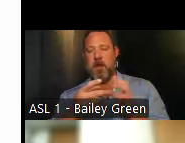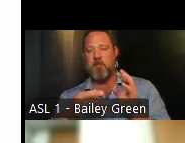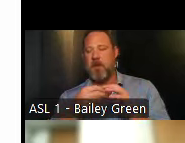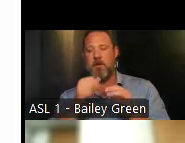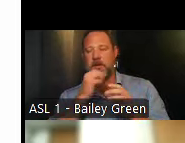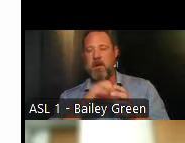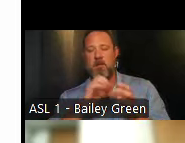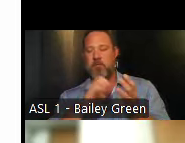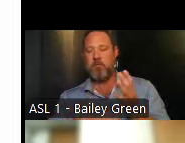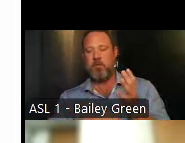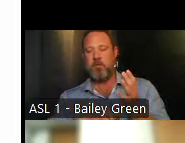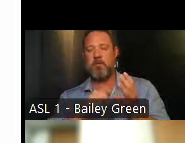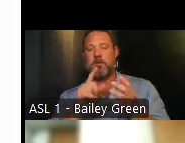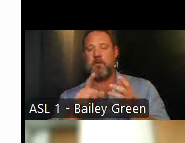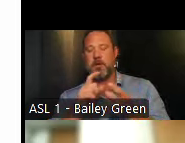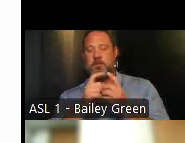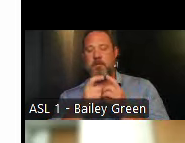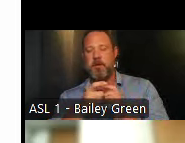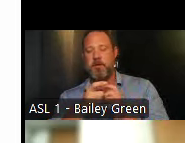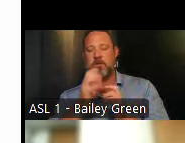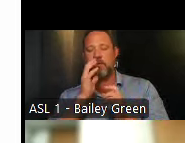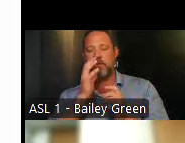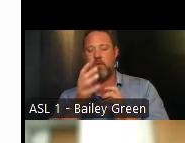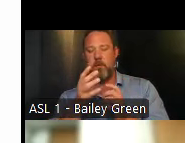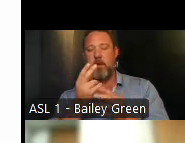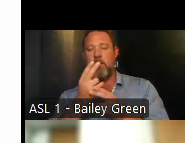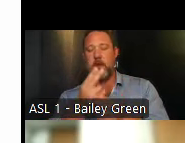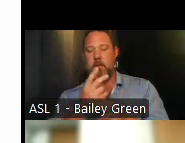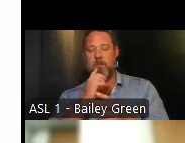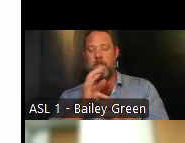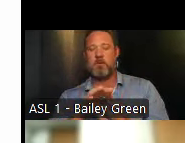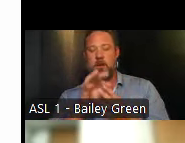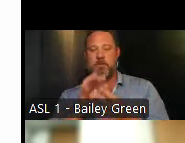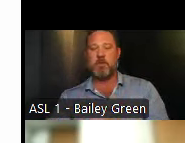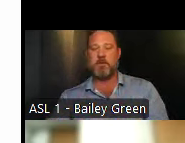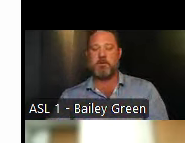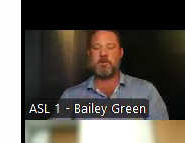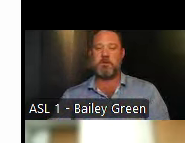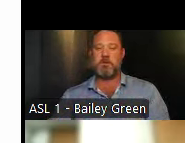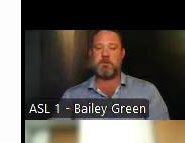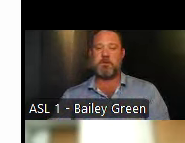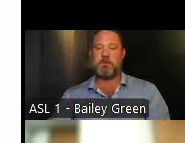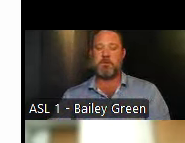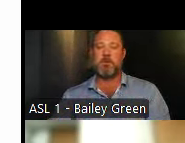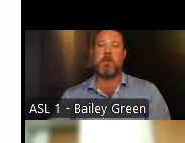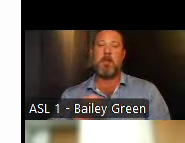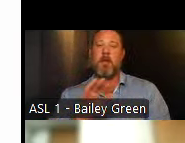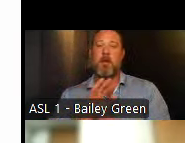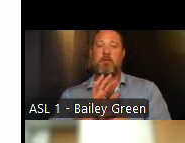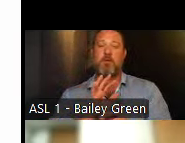remove that. So these provisions will be applicable for that specialist. They did also push back the